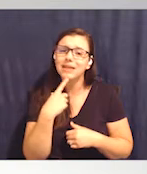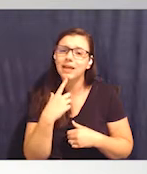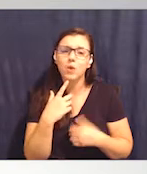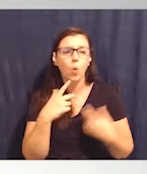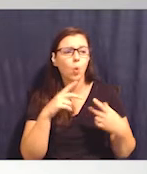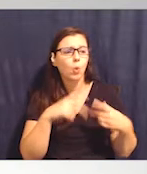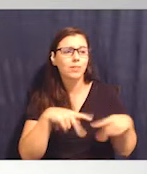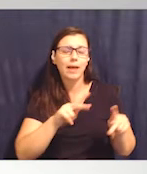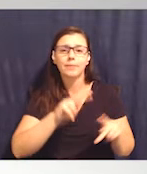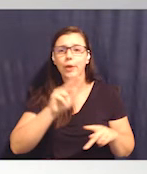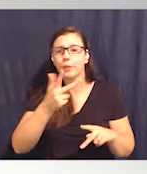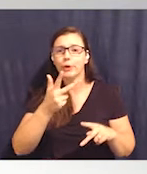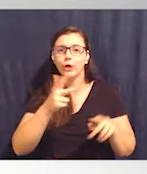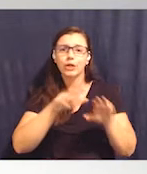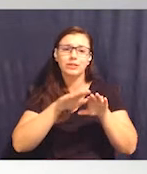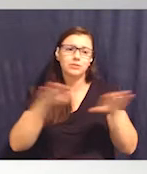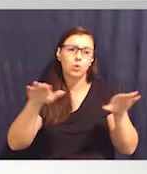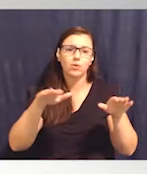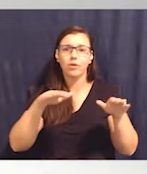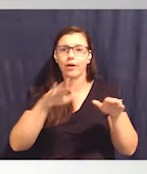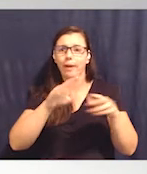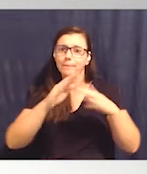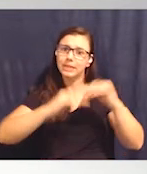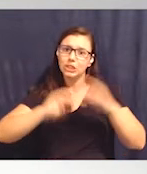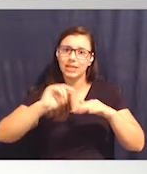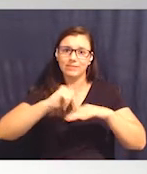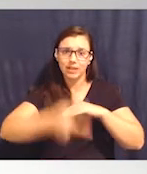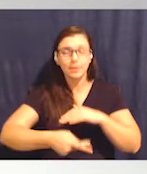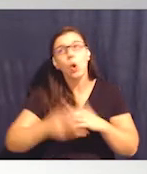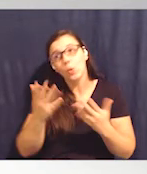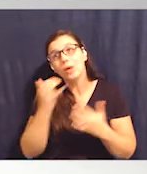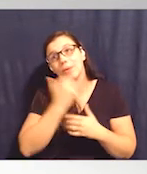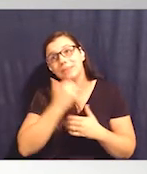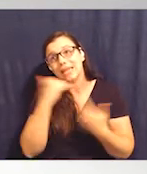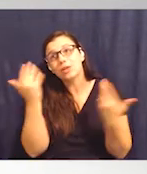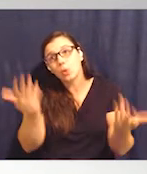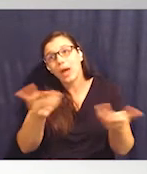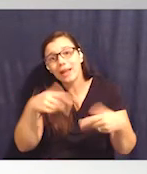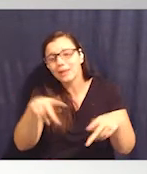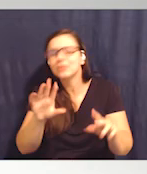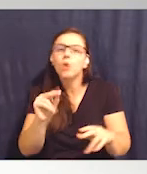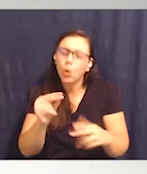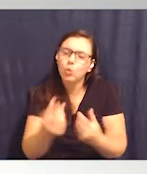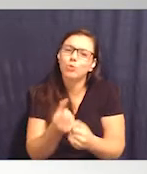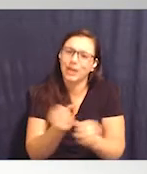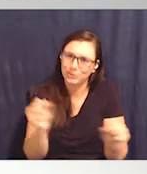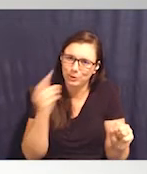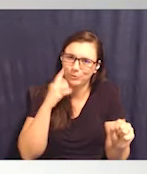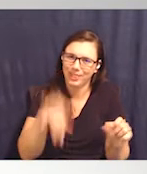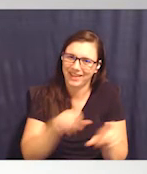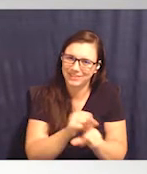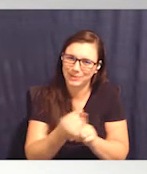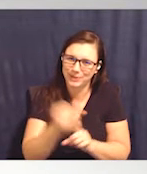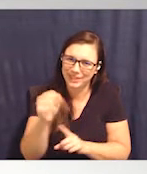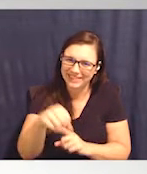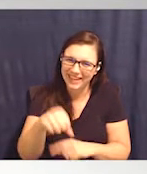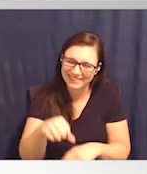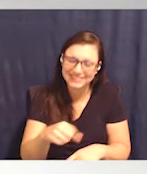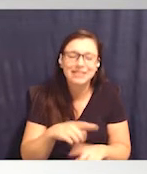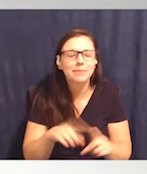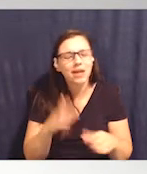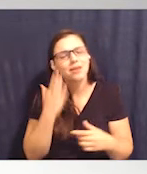because, oh, they're going to make a mistake. Let's let him. No, rescue them in that situation. But, you know, I mean, the normal life things.